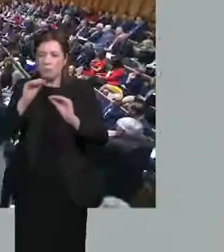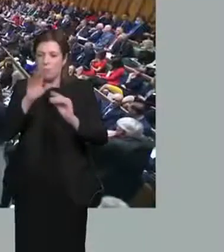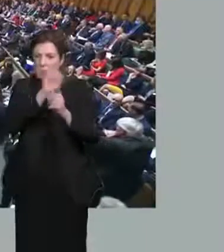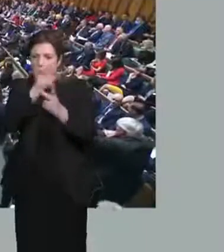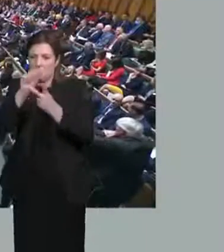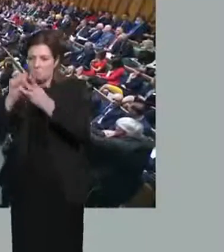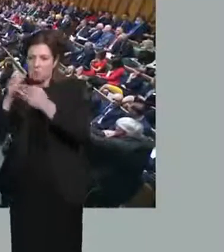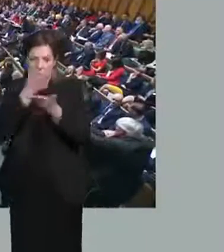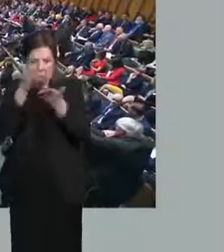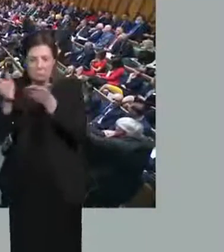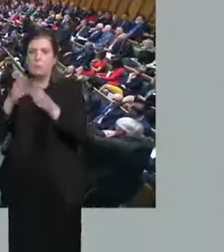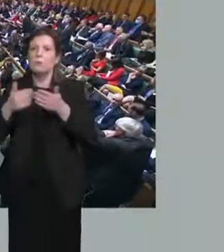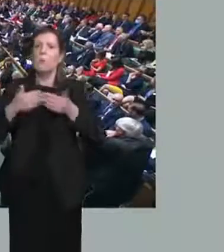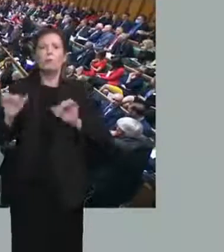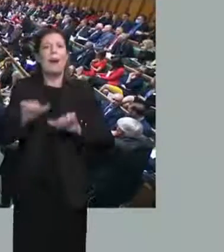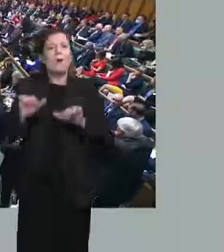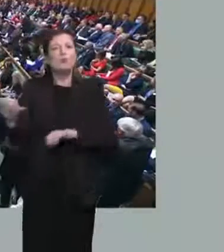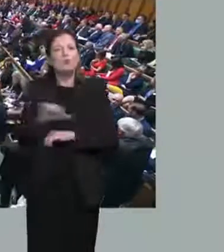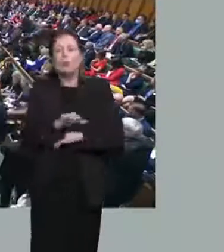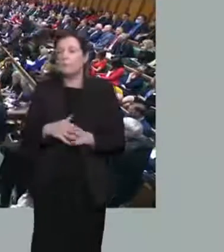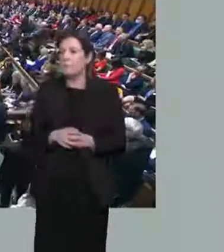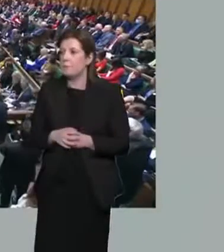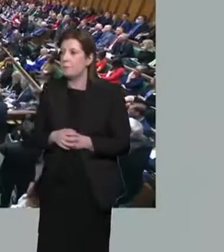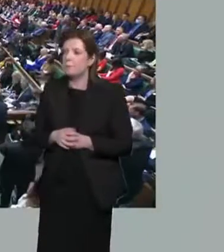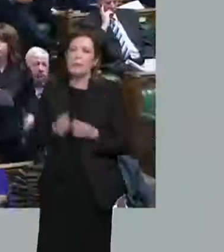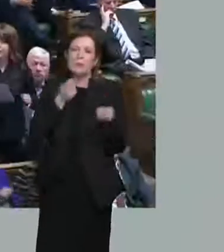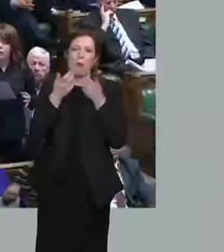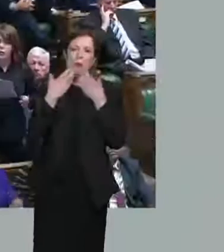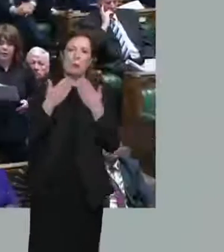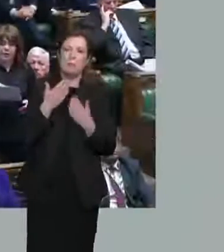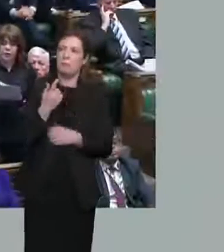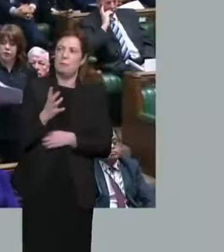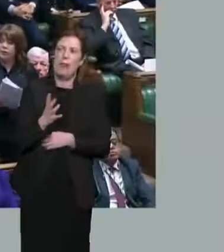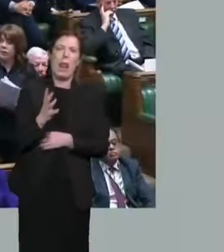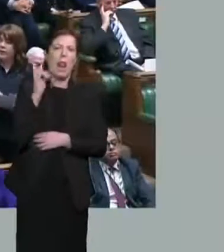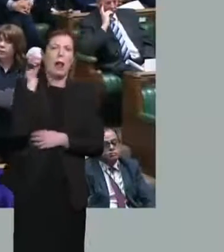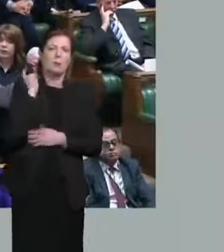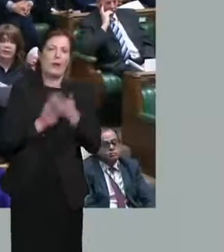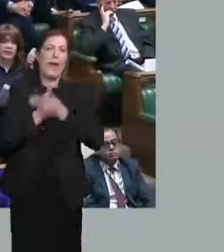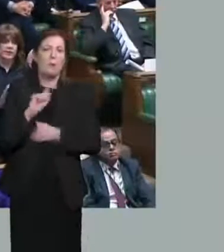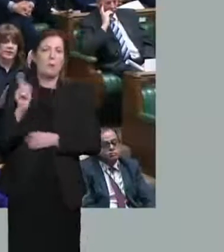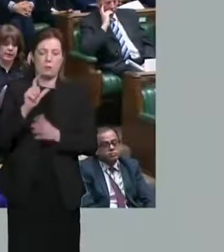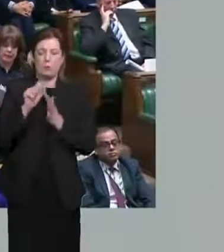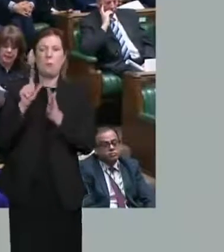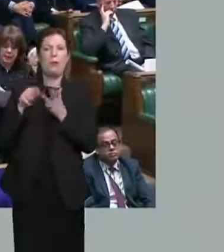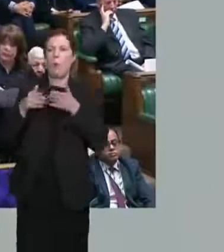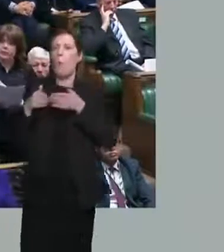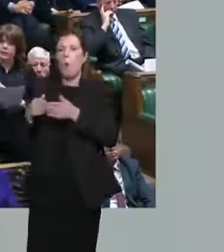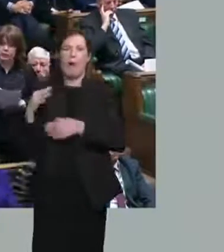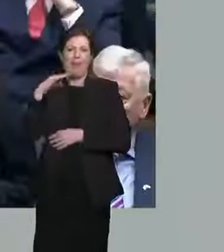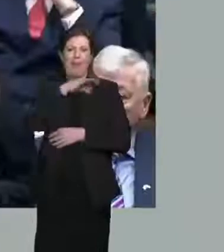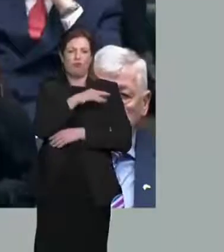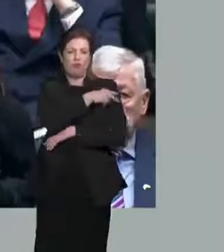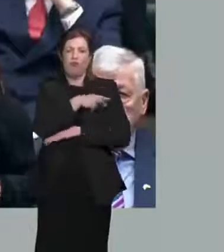levels. Mary Kelly-Foy. Thank you, Mr. Speaker. Last week, the government did nothing to stop P&O ferries sacking